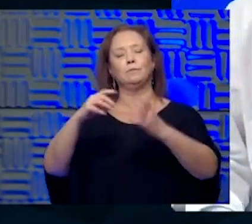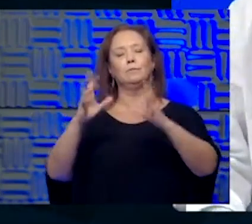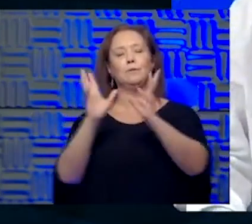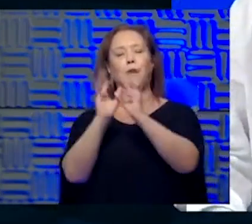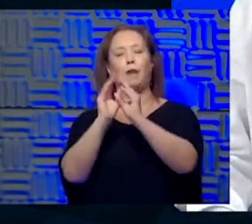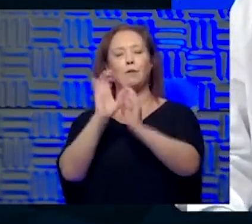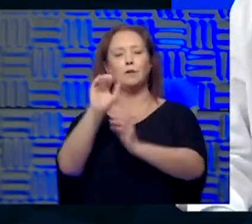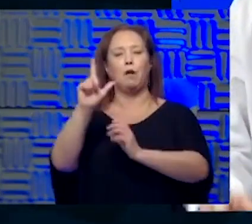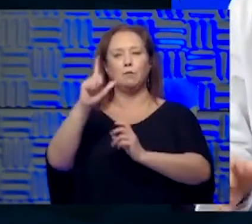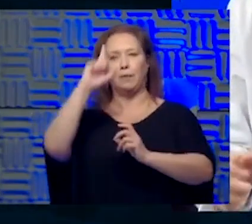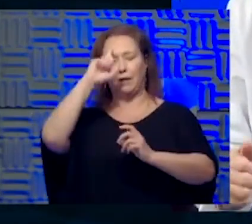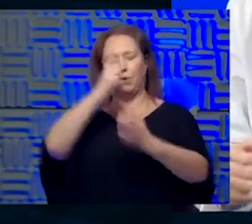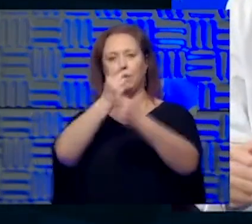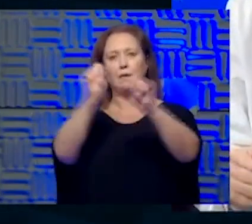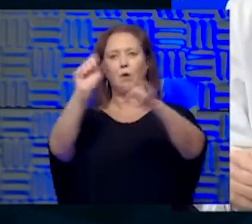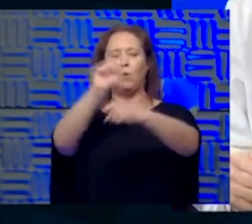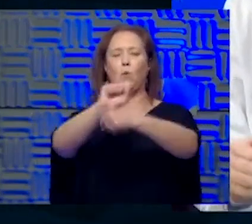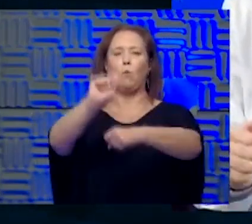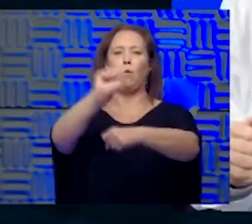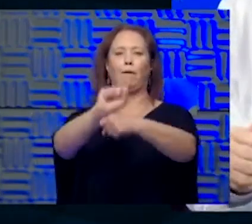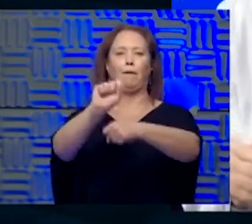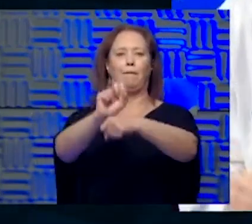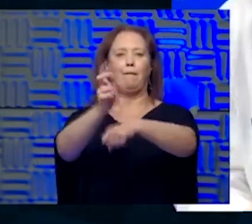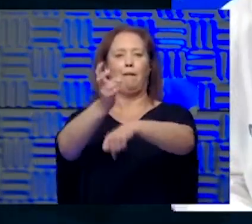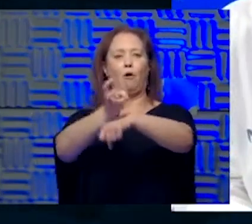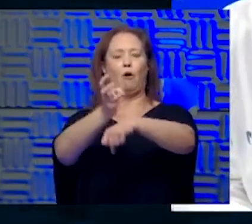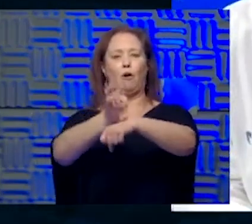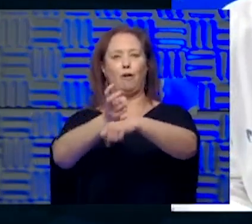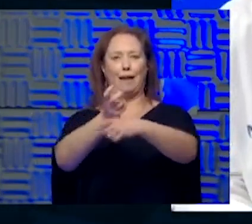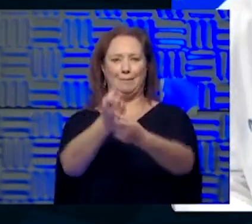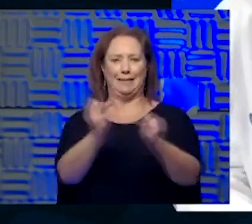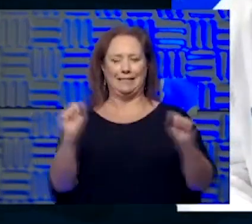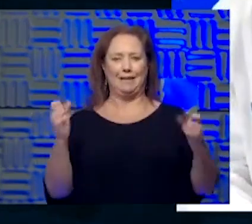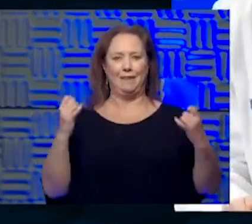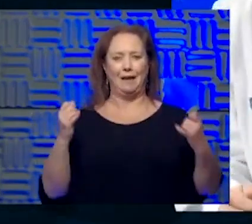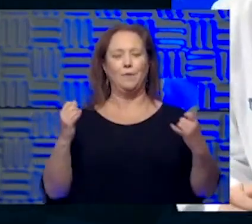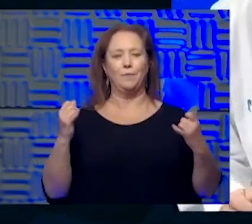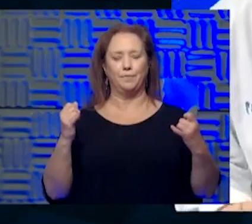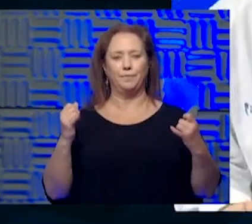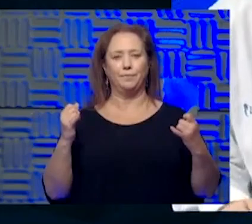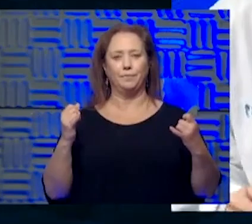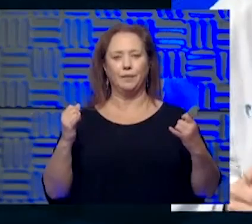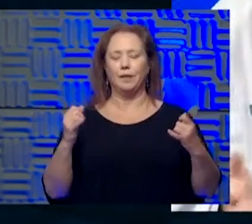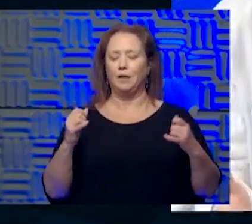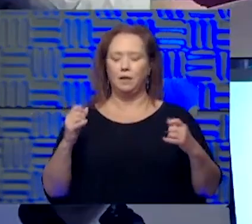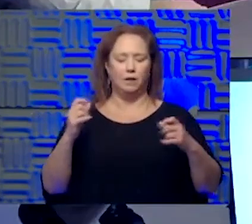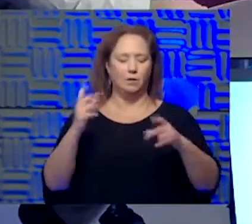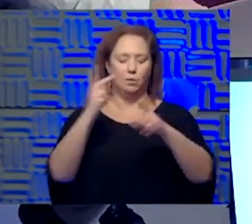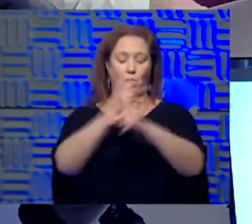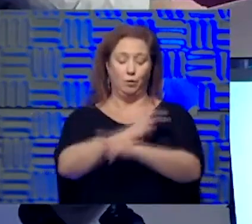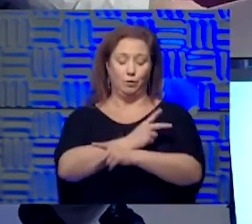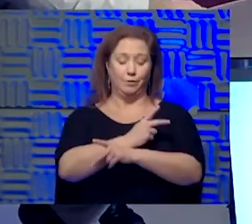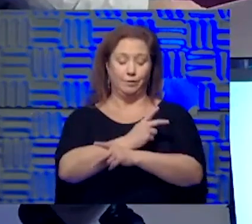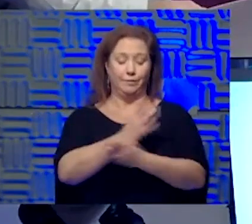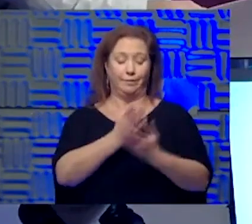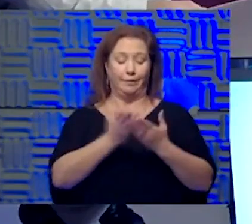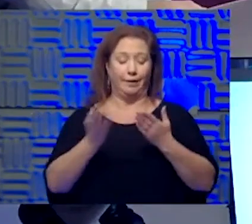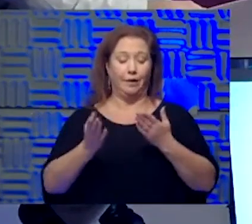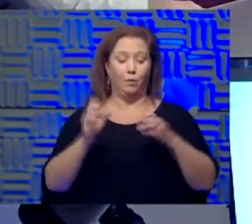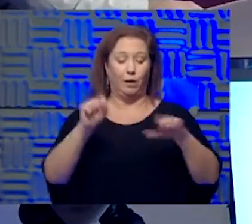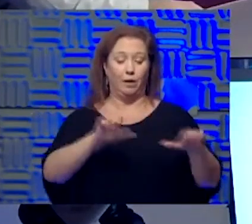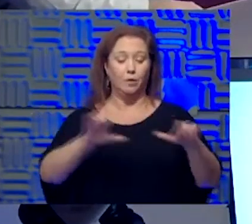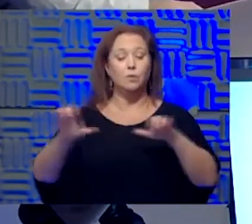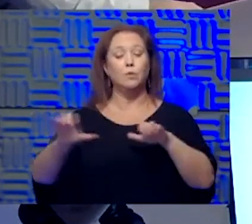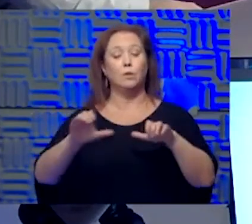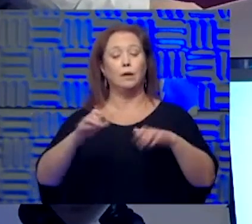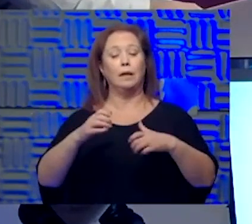all think we're pretty darn safe because we've worked so hard at being safe. The worst thing a health system can do, community blood bank can do, is to